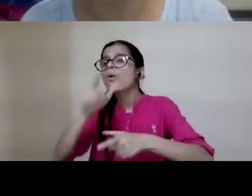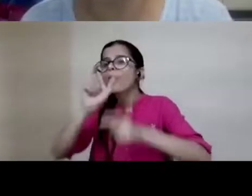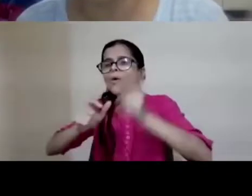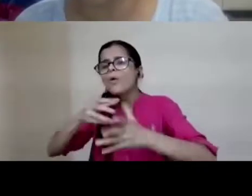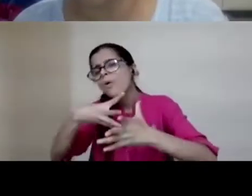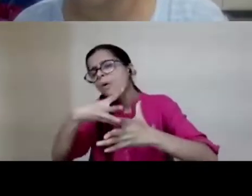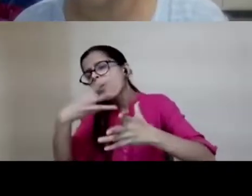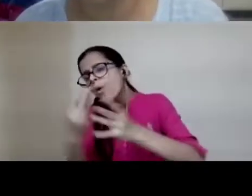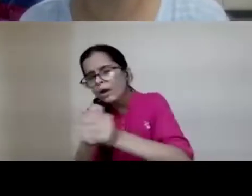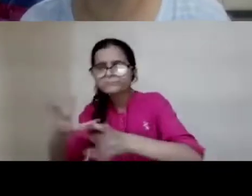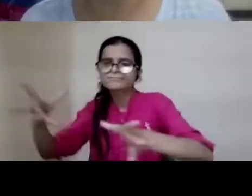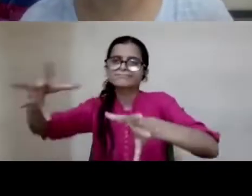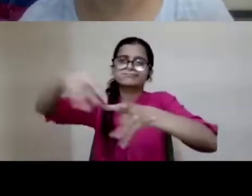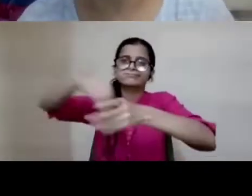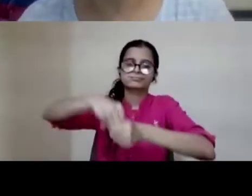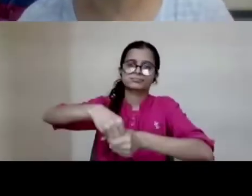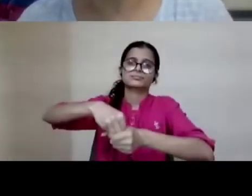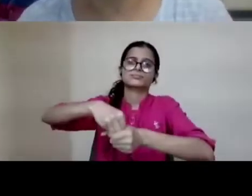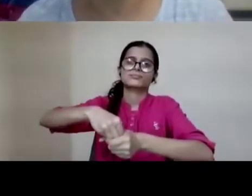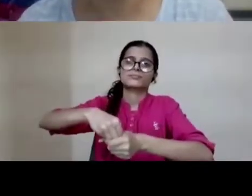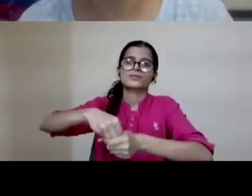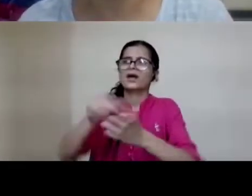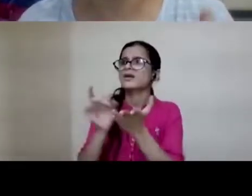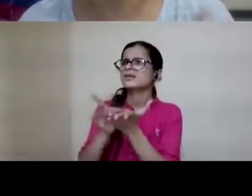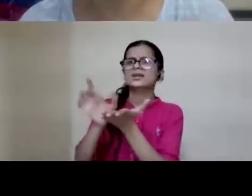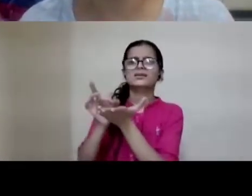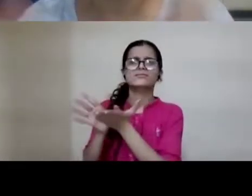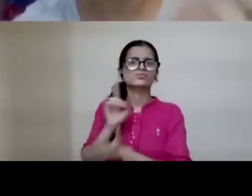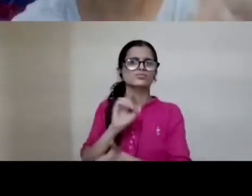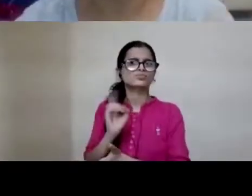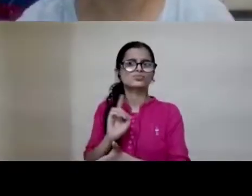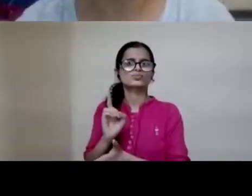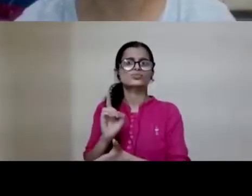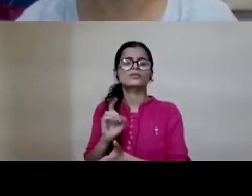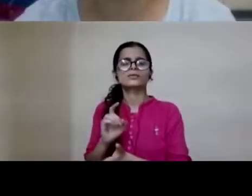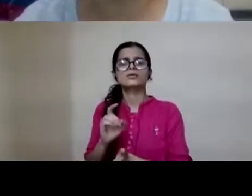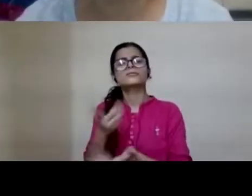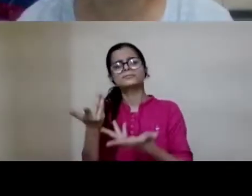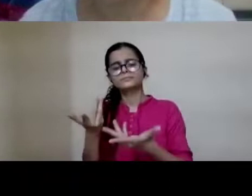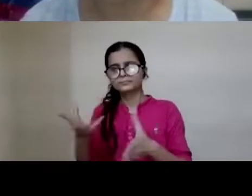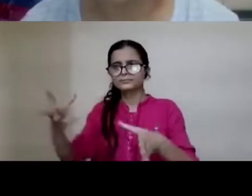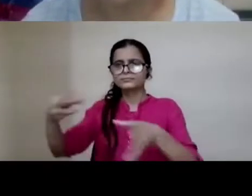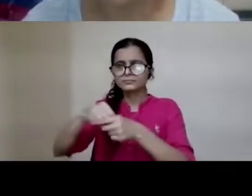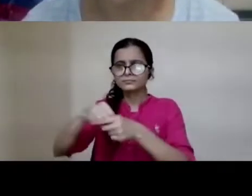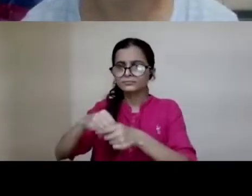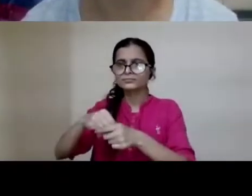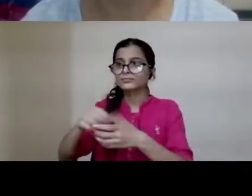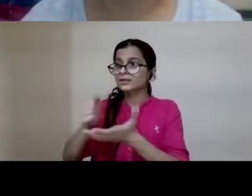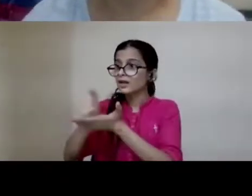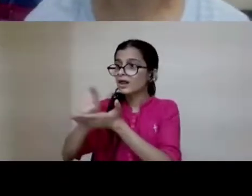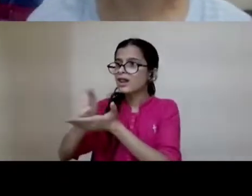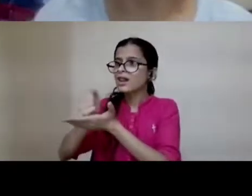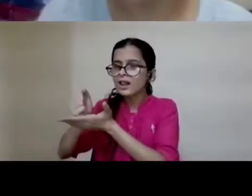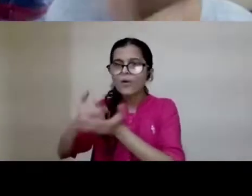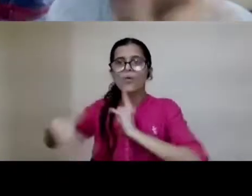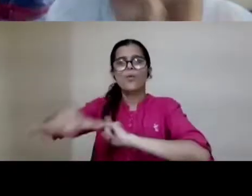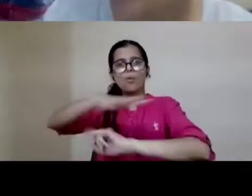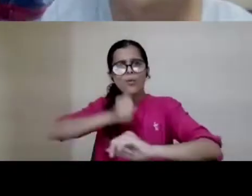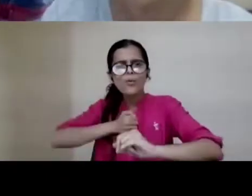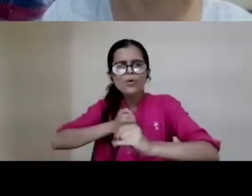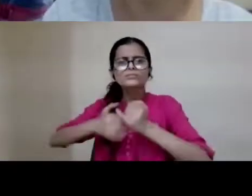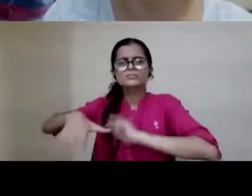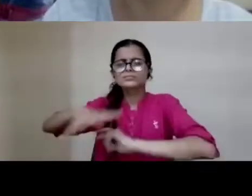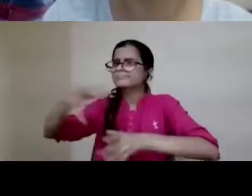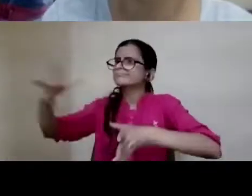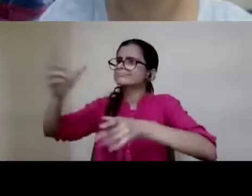notion of proportionality and to say that as far as possible, you will try to get people in. But if you look